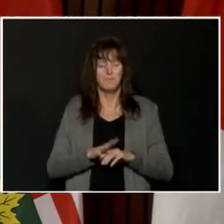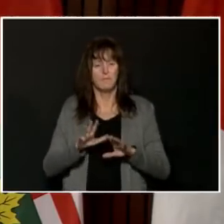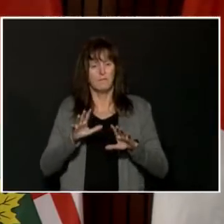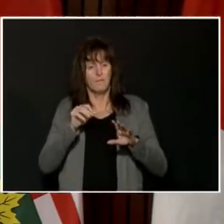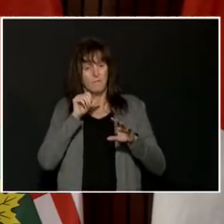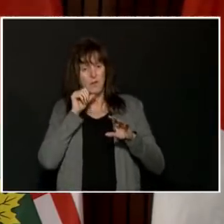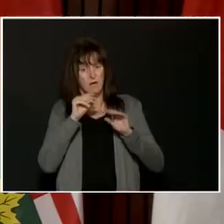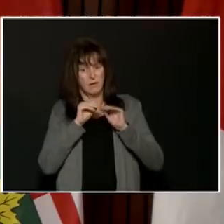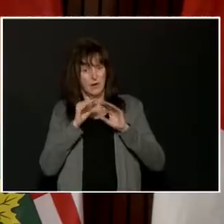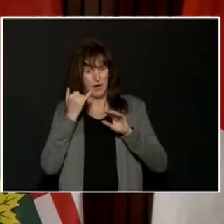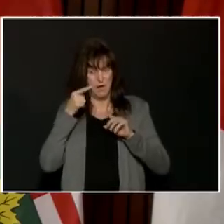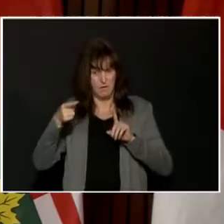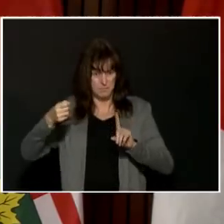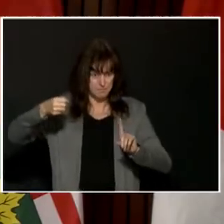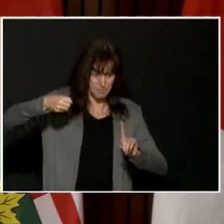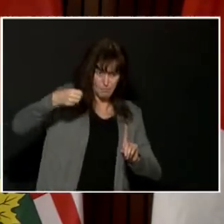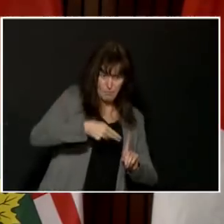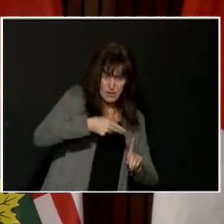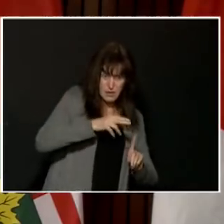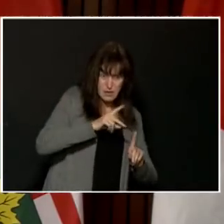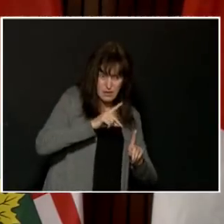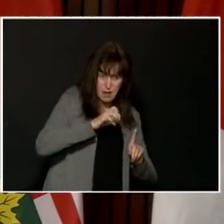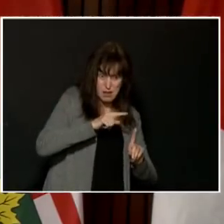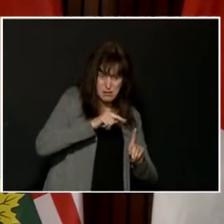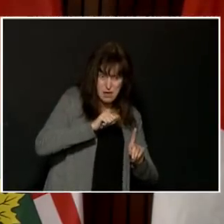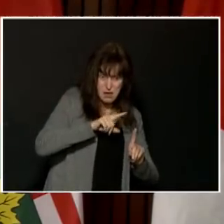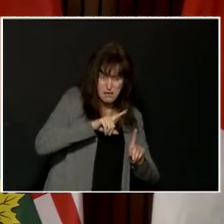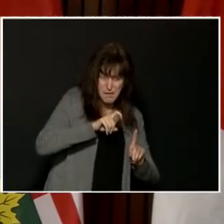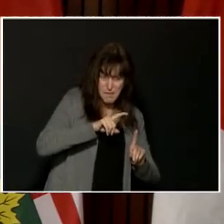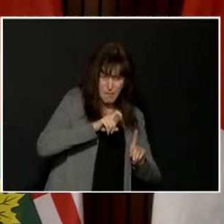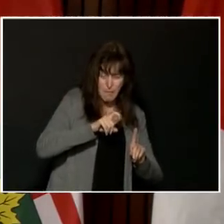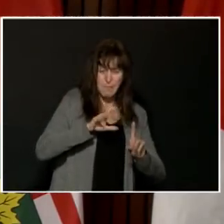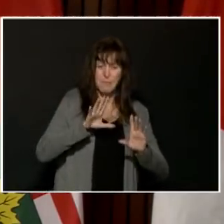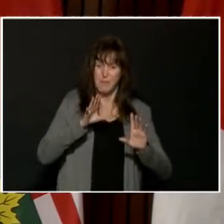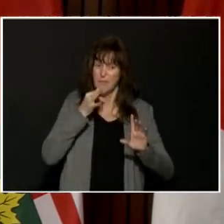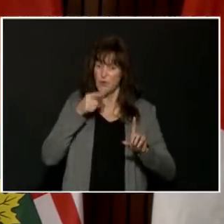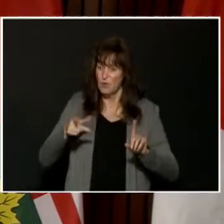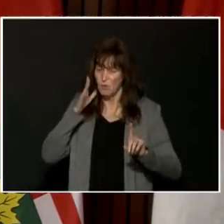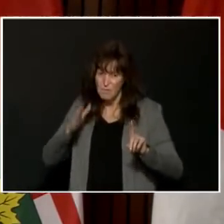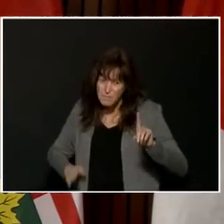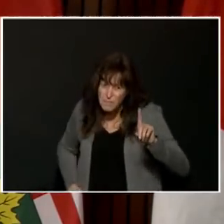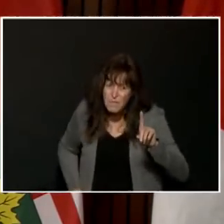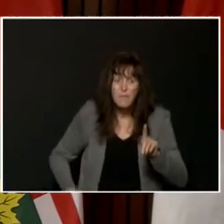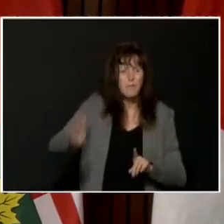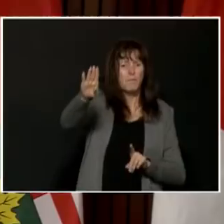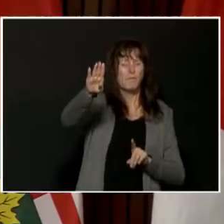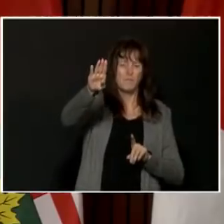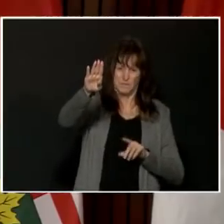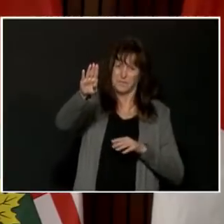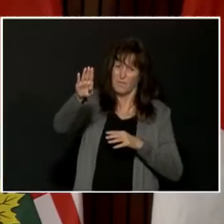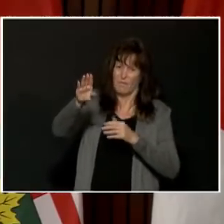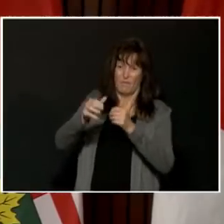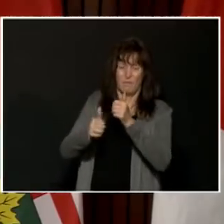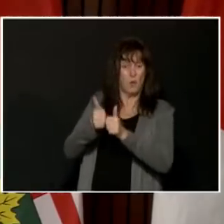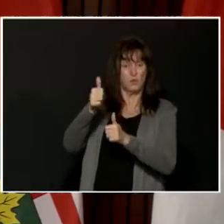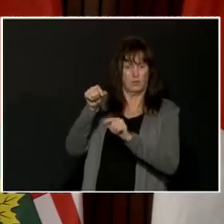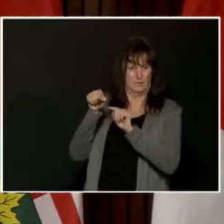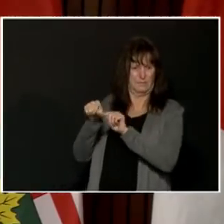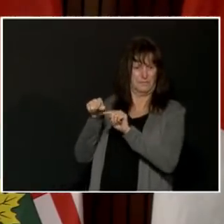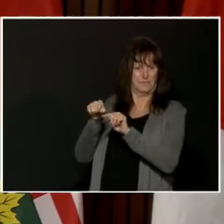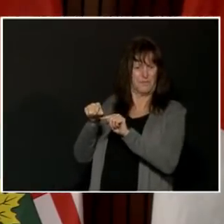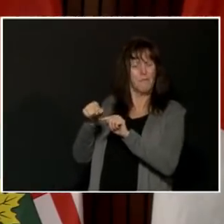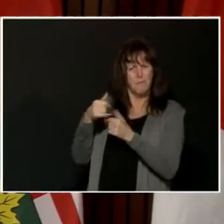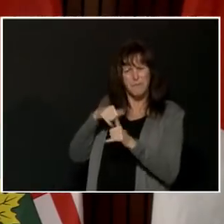but it is clear that it will shortly account for the overwhelming majority of cases. We're still learning much about this variant, about